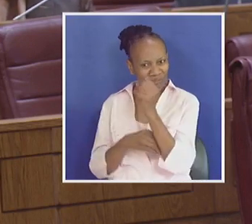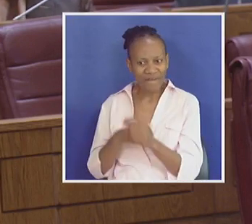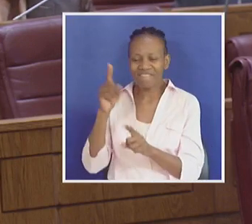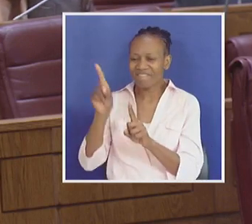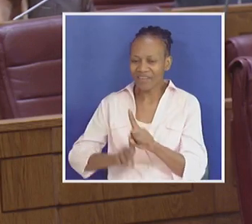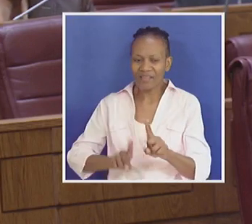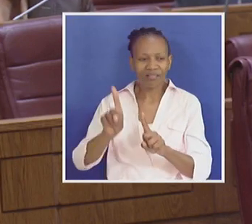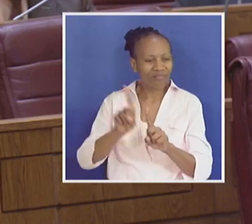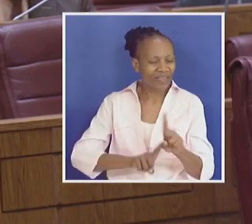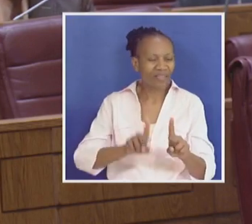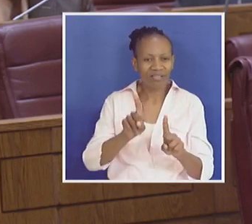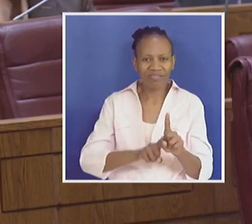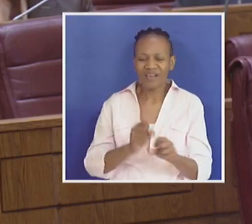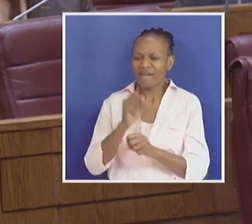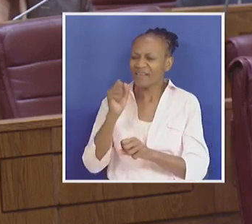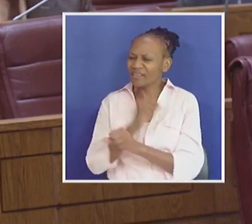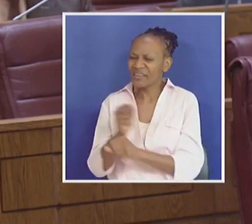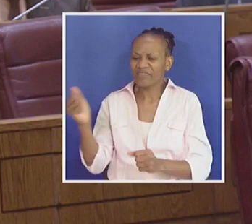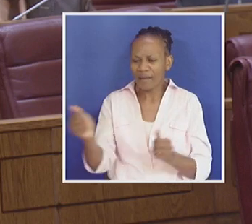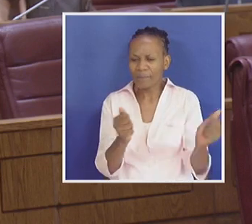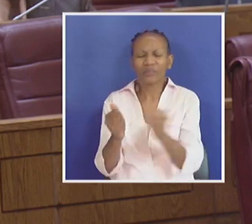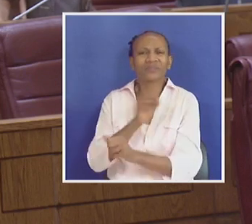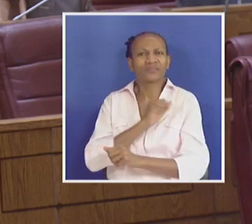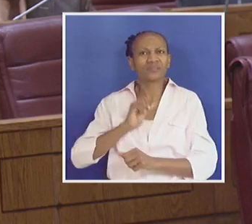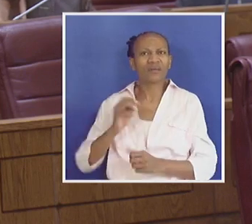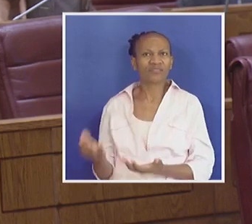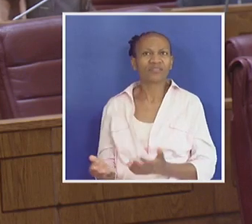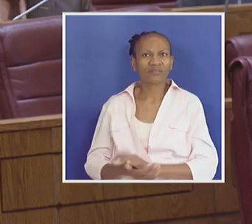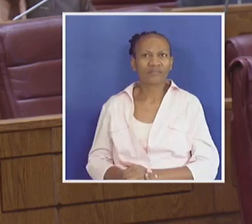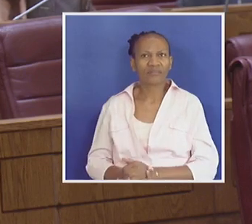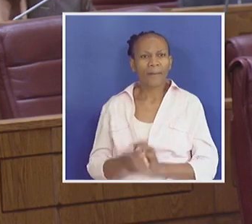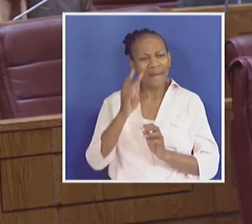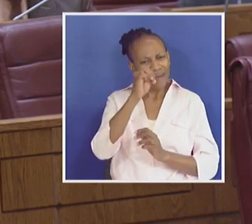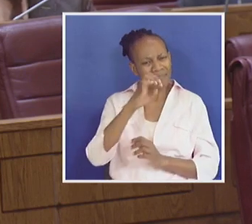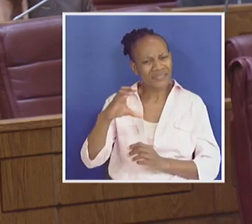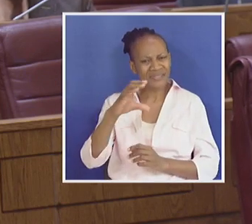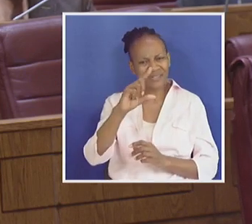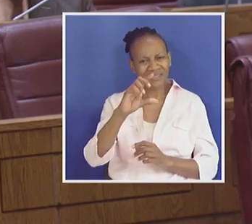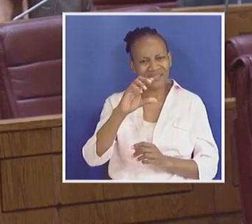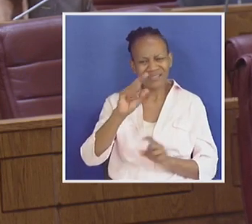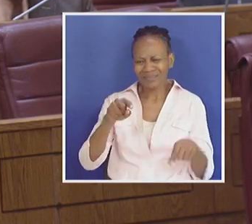elect the office bearers. And Nomsa Dube constantly helping that municipality,